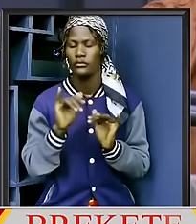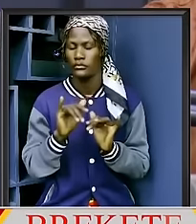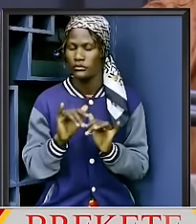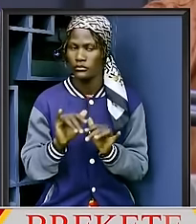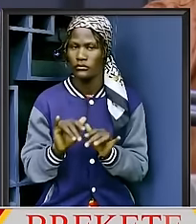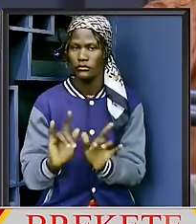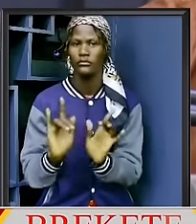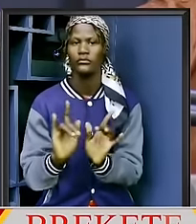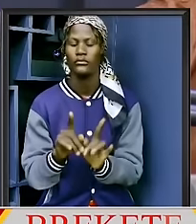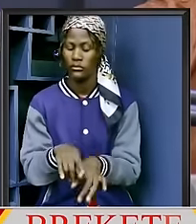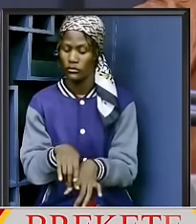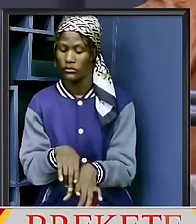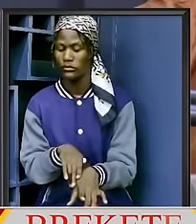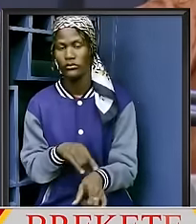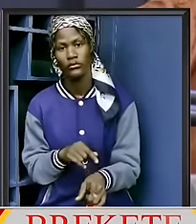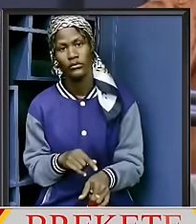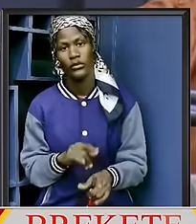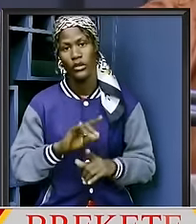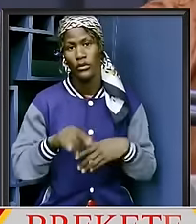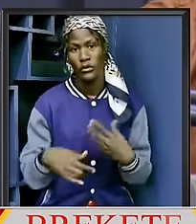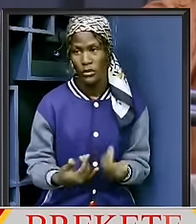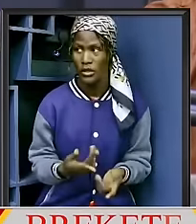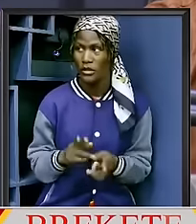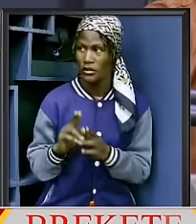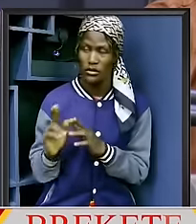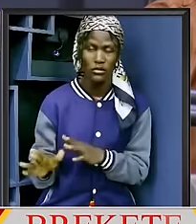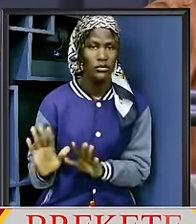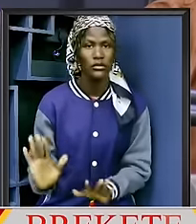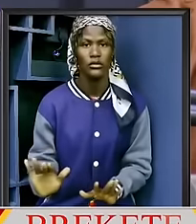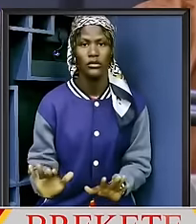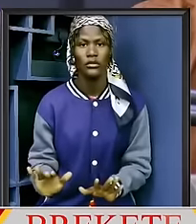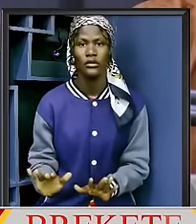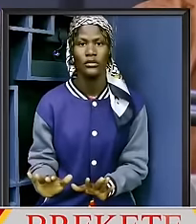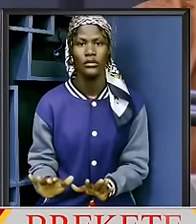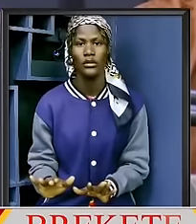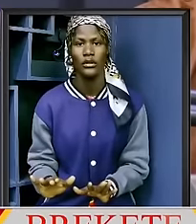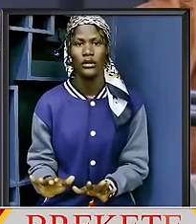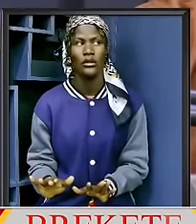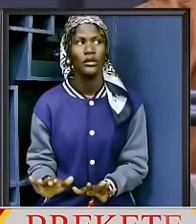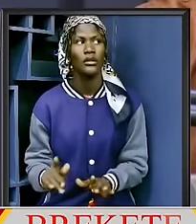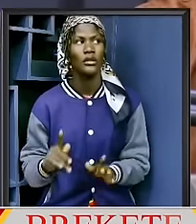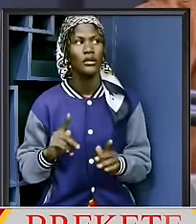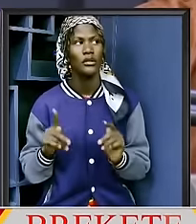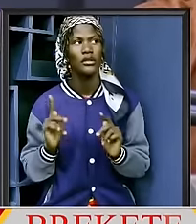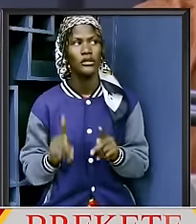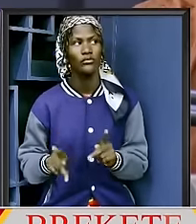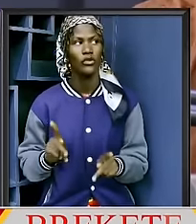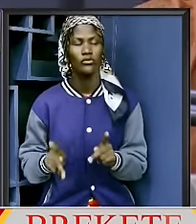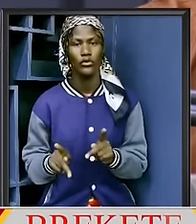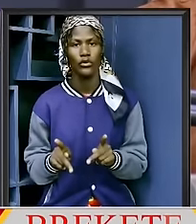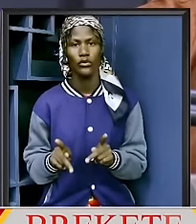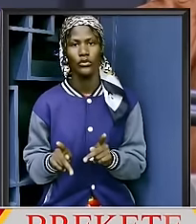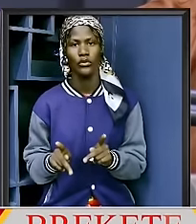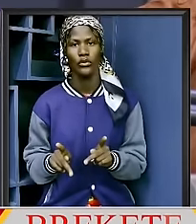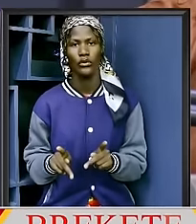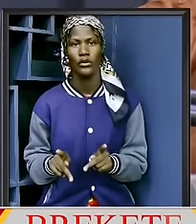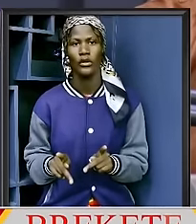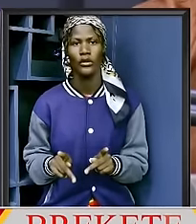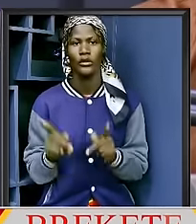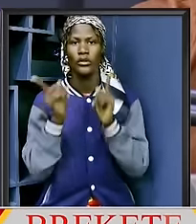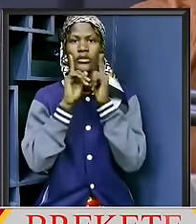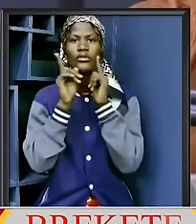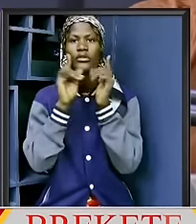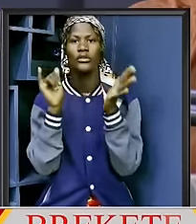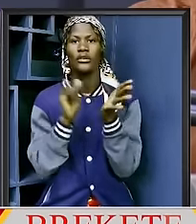Okay. When they can't arrive at that, these people then talk,